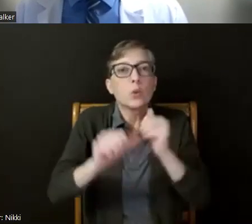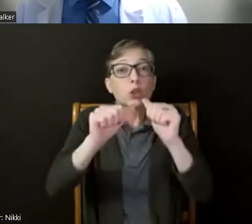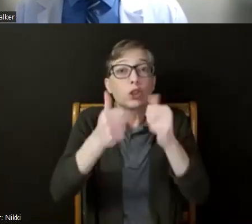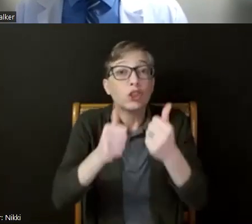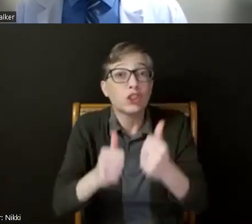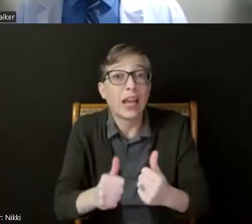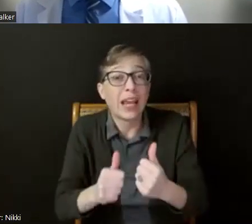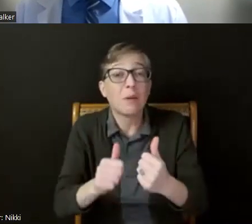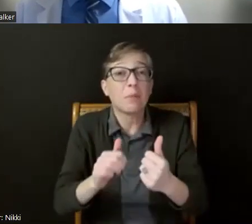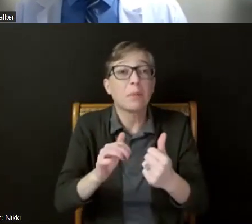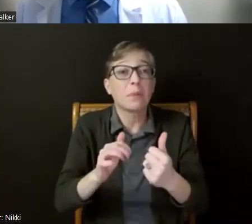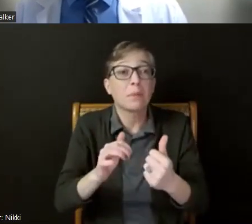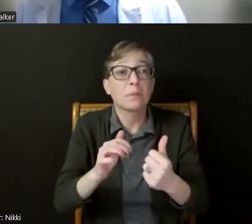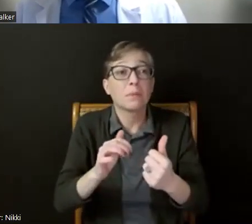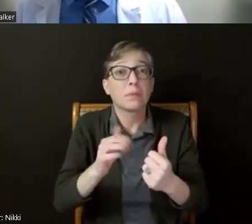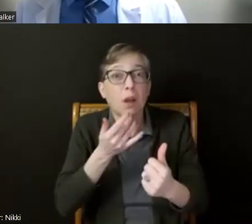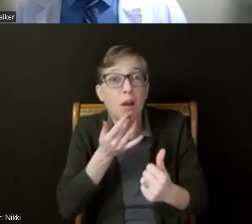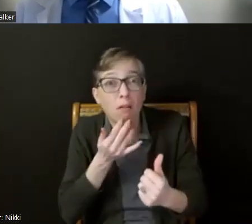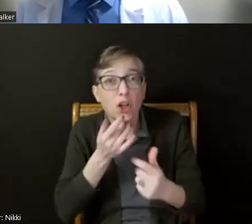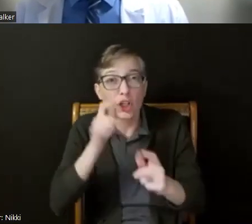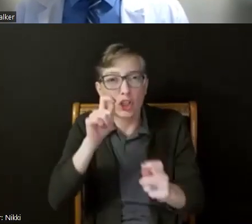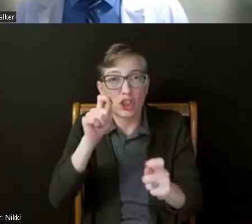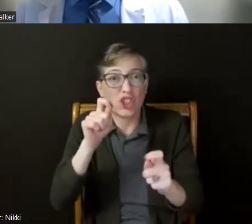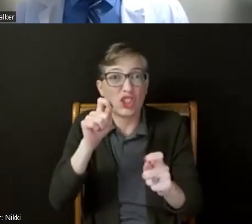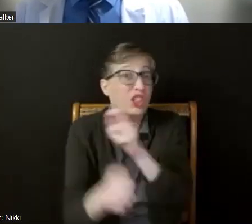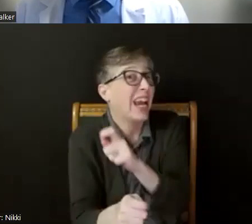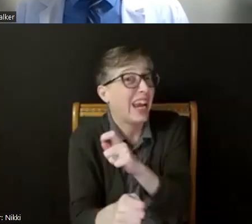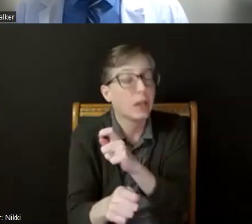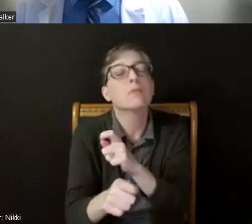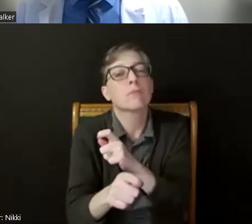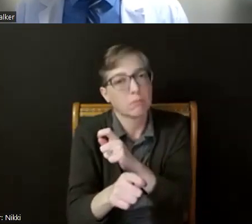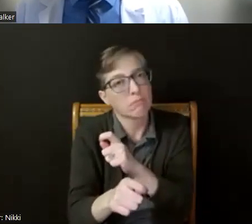things to pay attention to. It's worth noting that